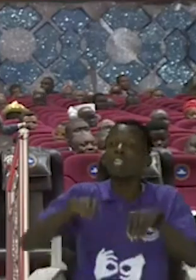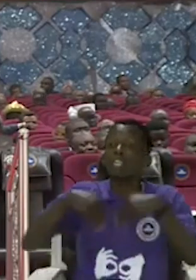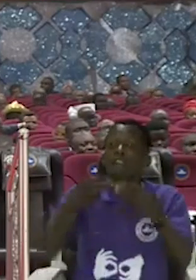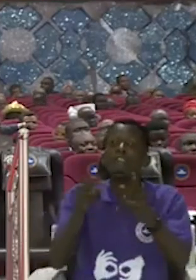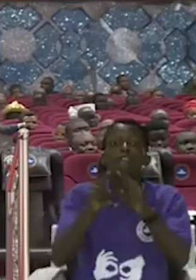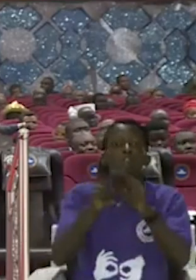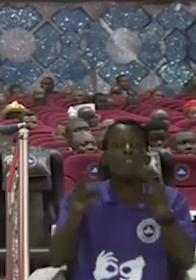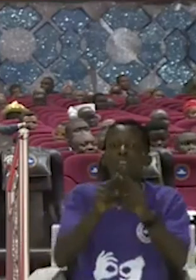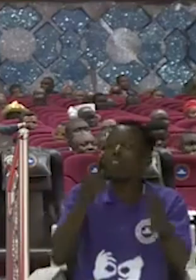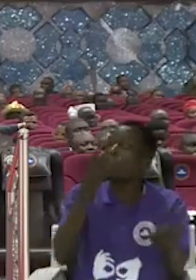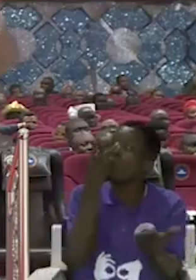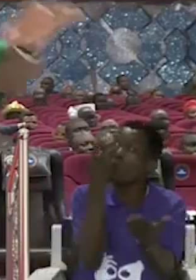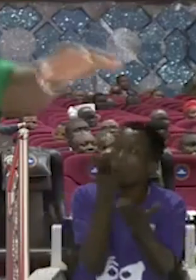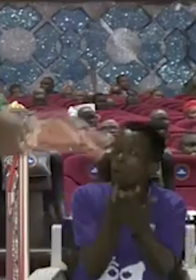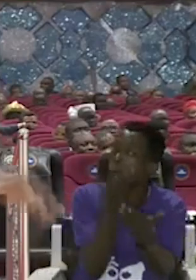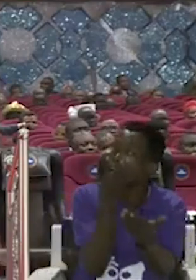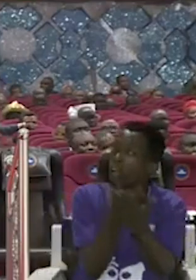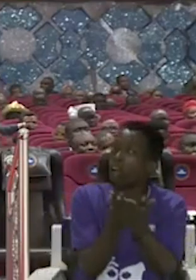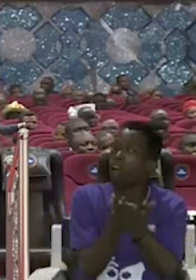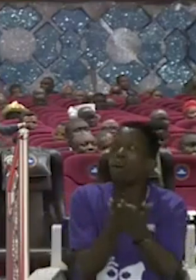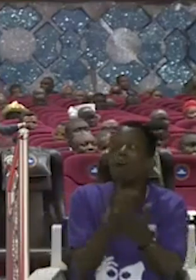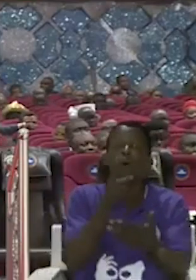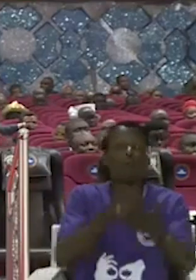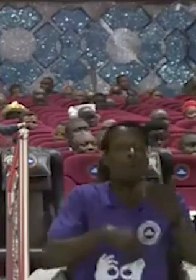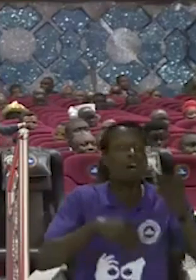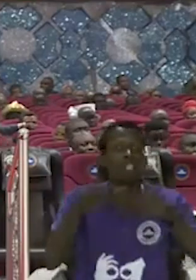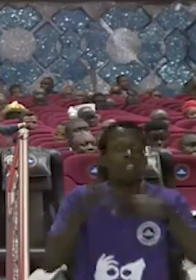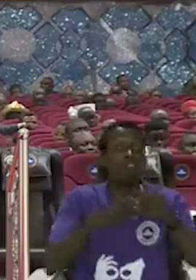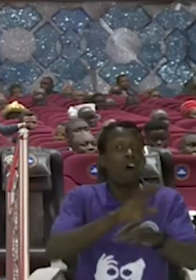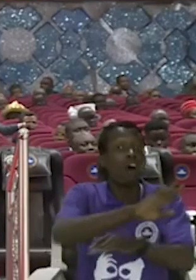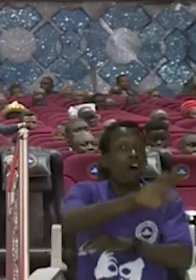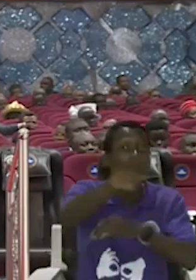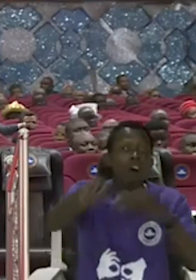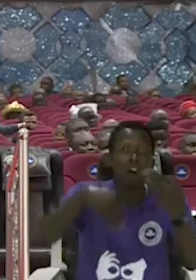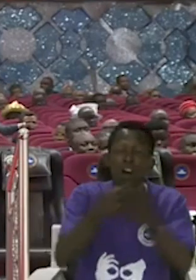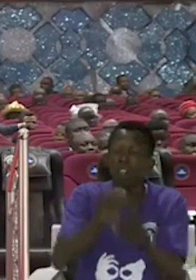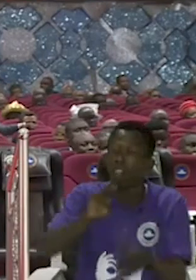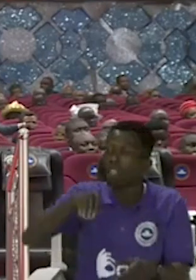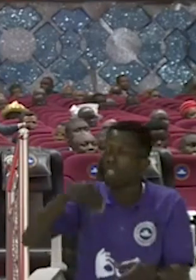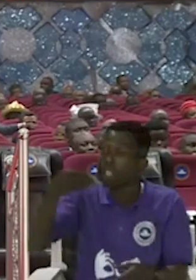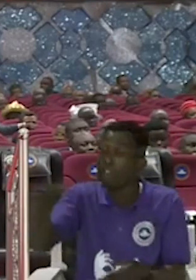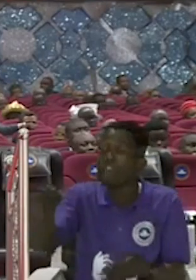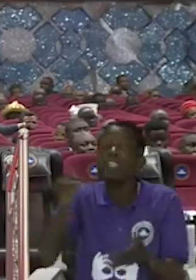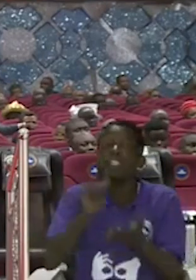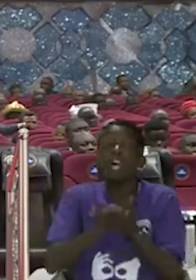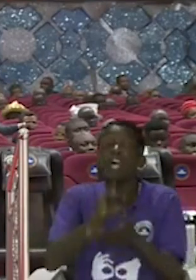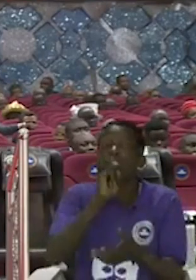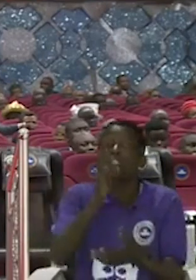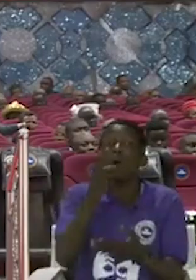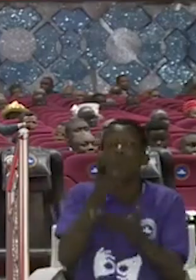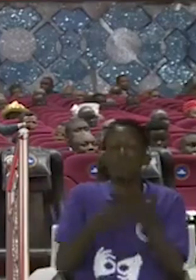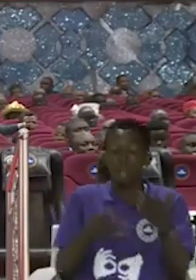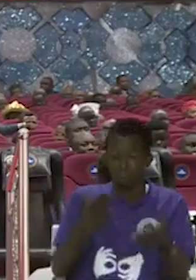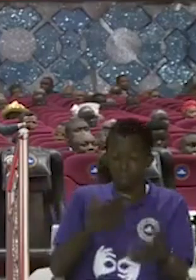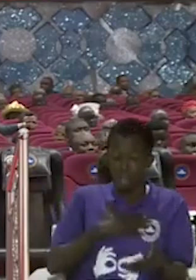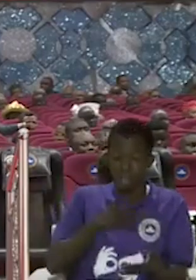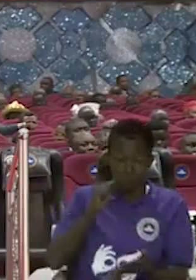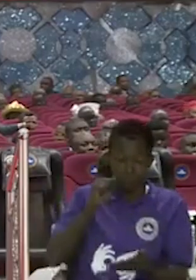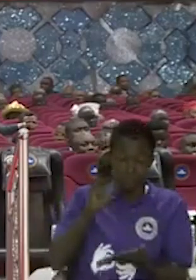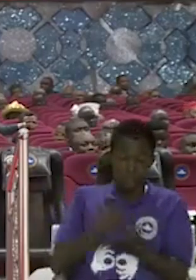Because whatever all of you give, that's what my wife and I alone we give.